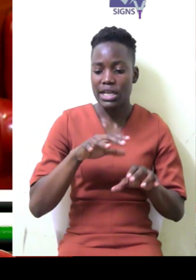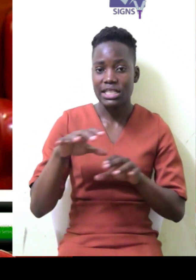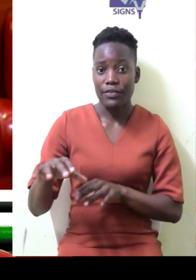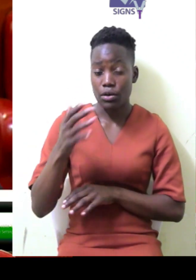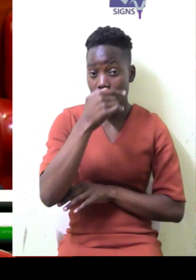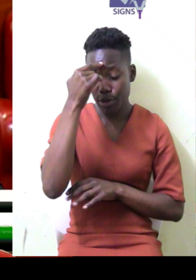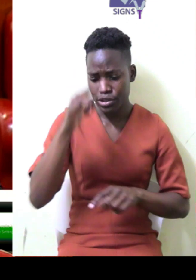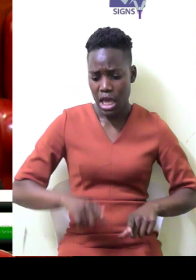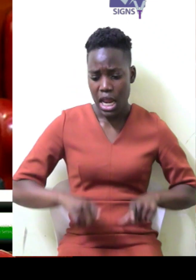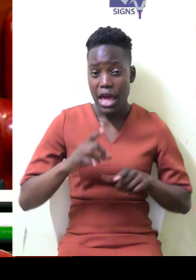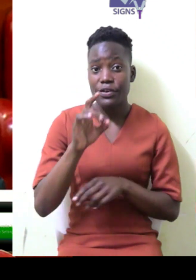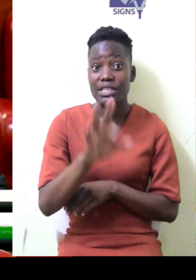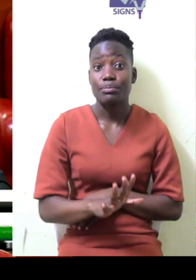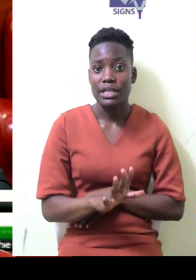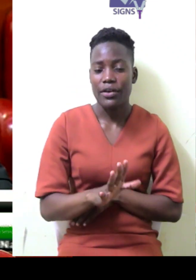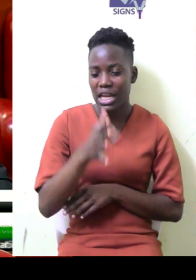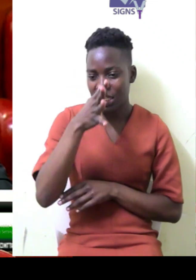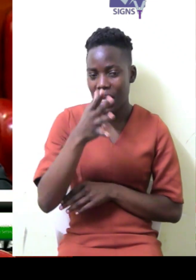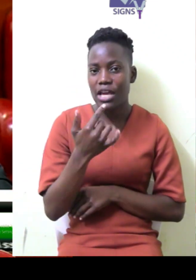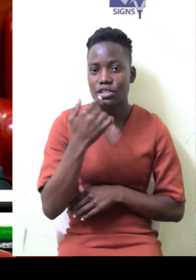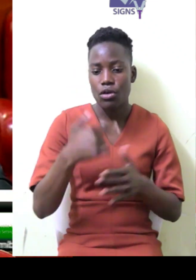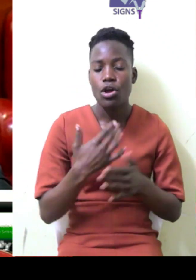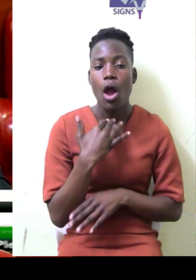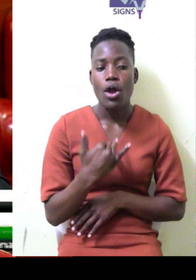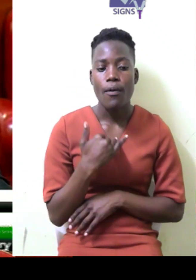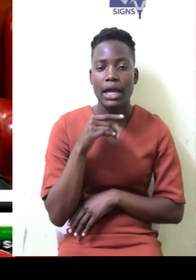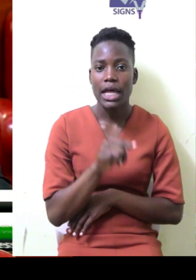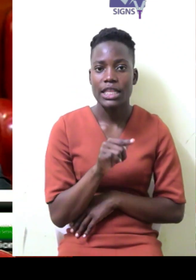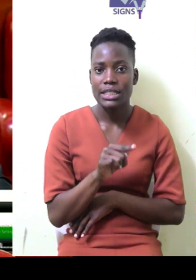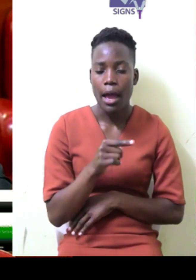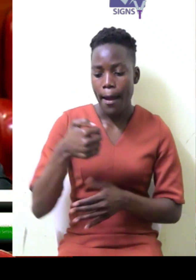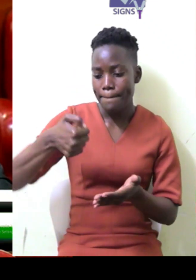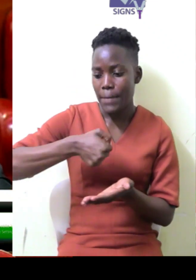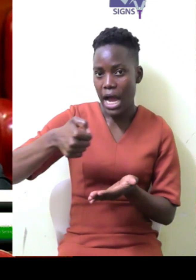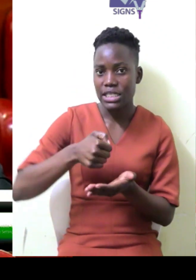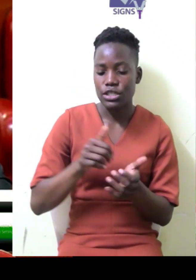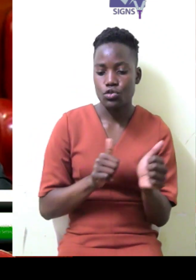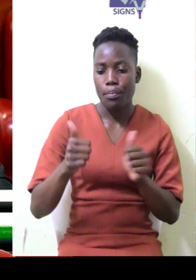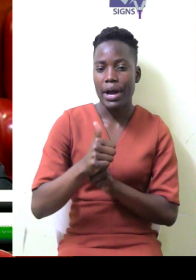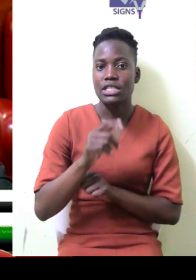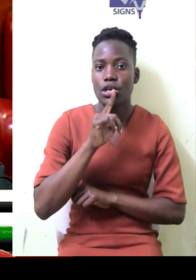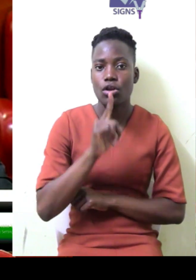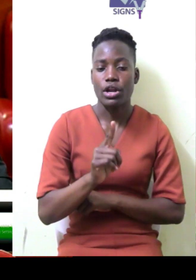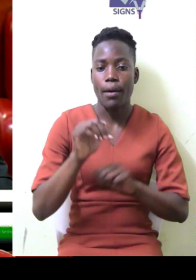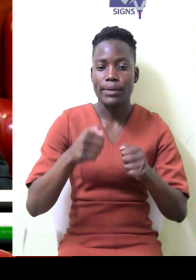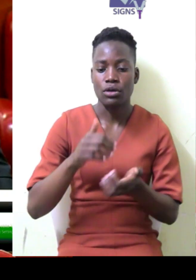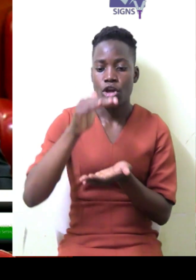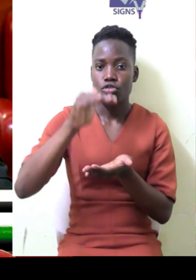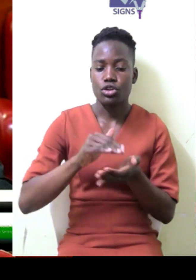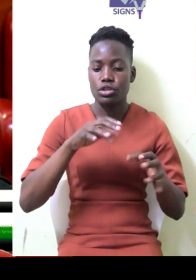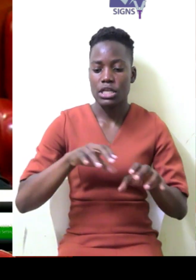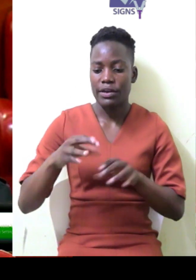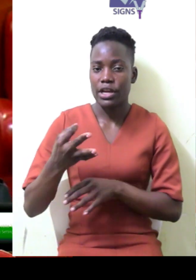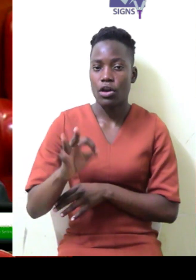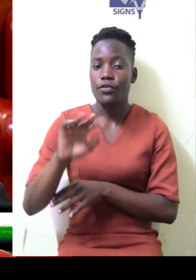high, and therefore it's a lie to say that you want this budget to pass in order to alleviate the suffering of Kenyans.